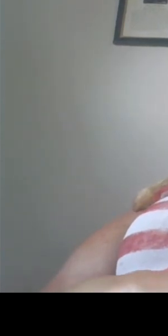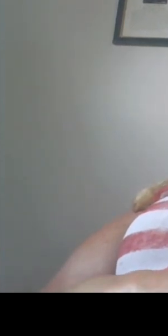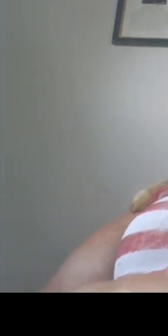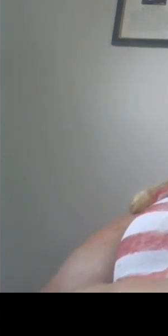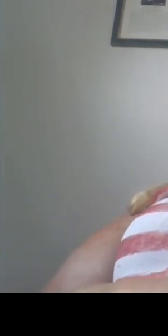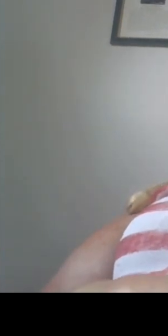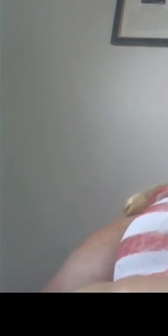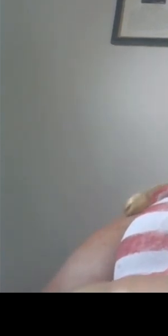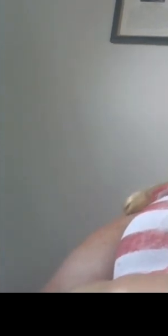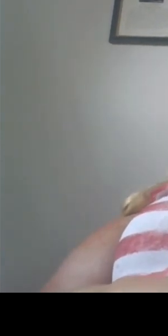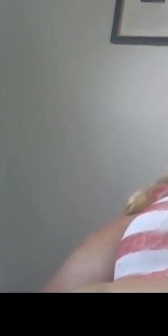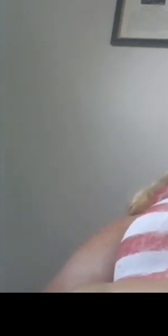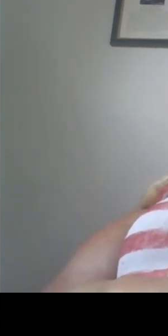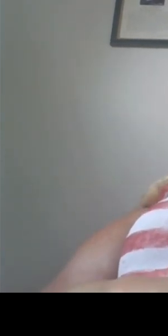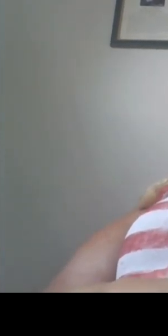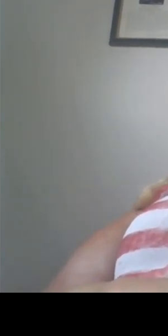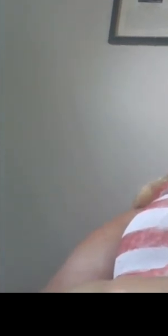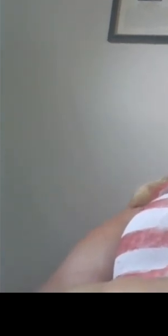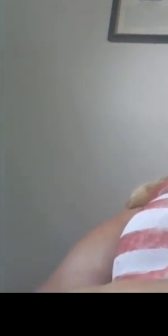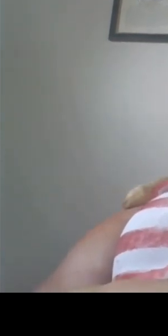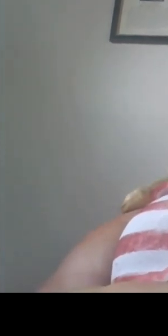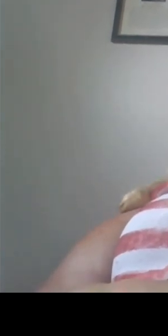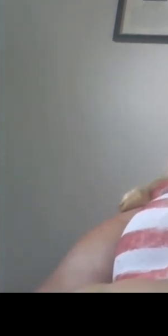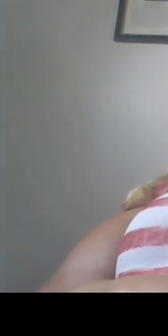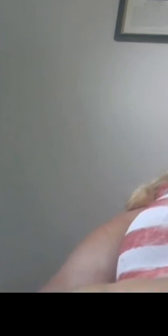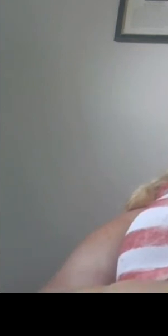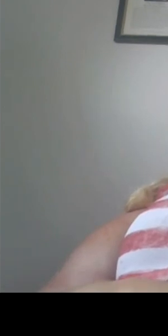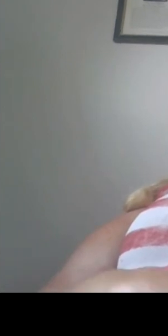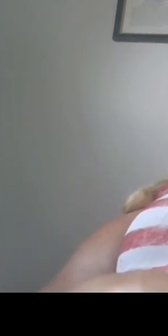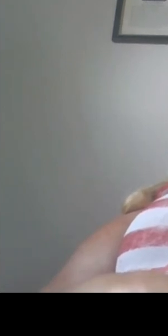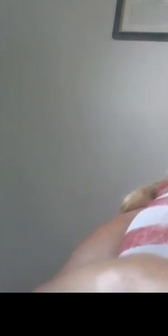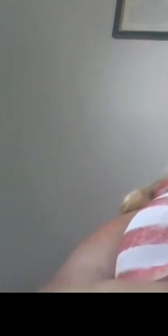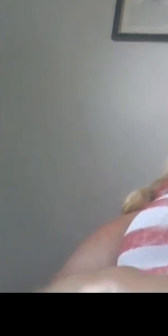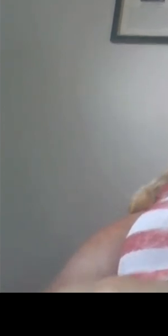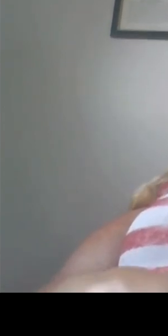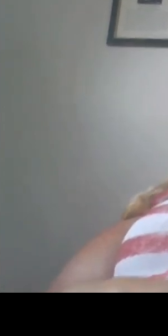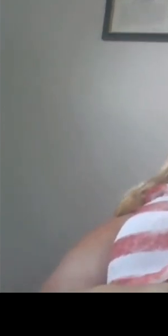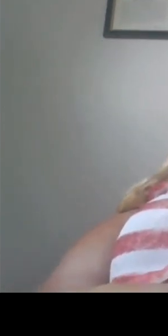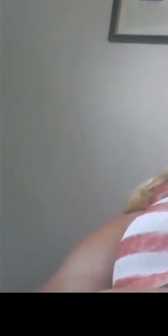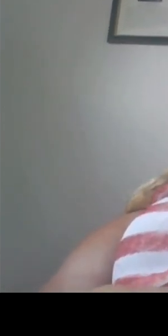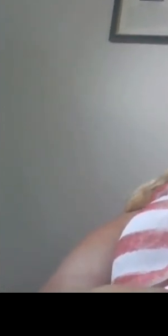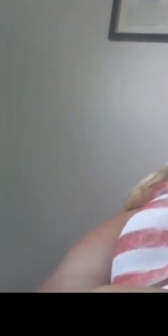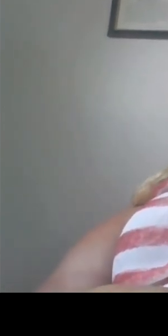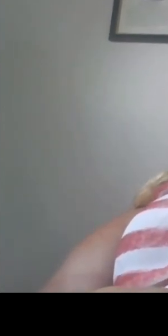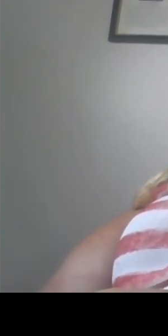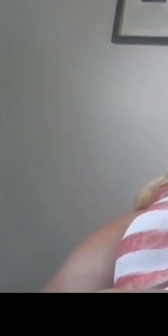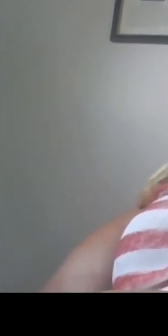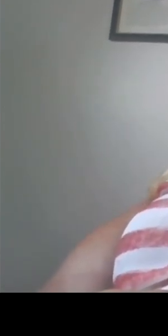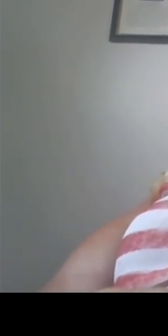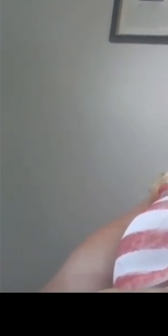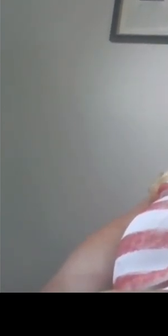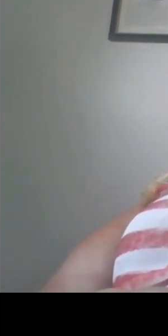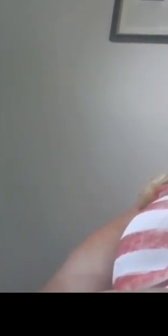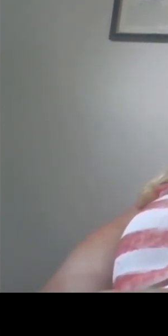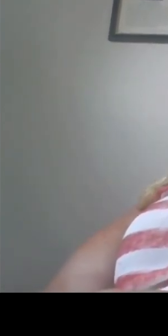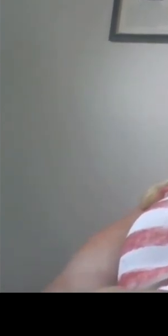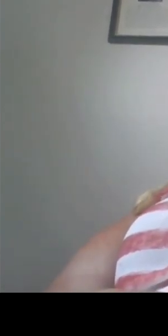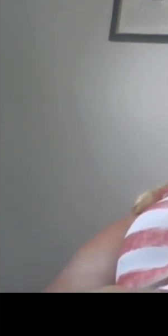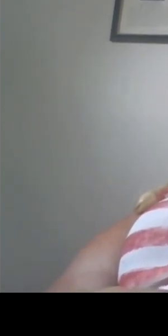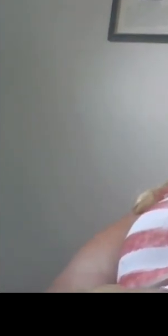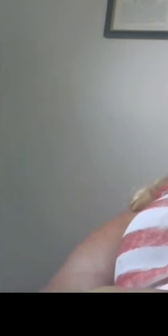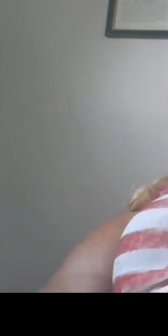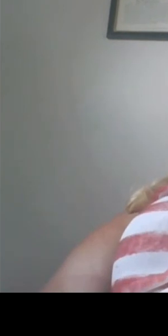that voter rights brochure handout there has the